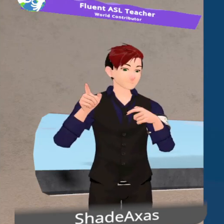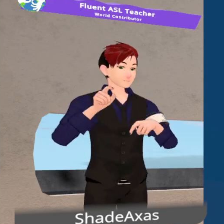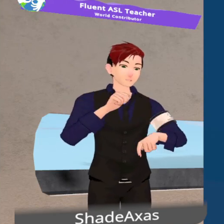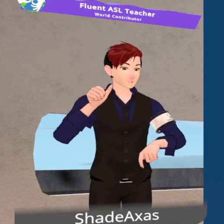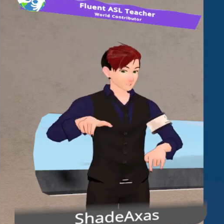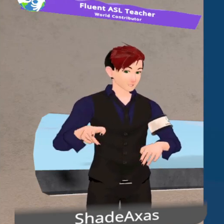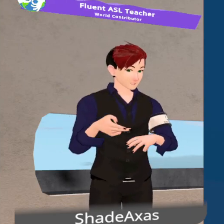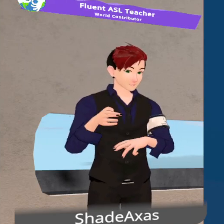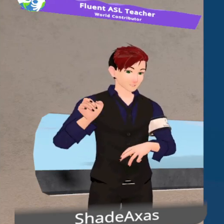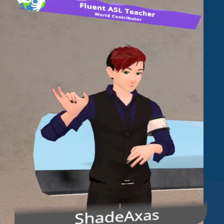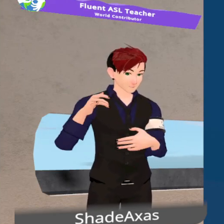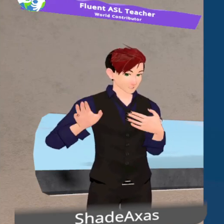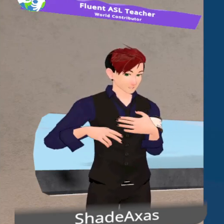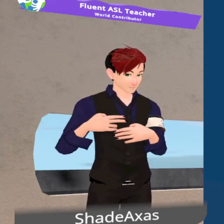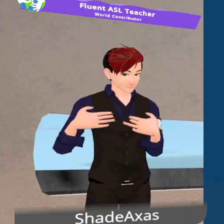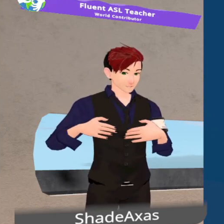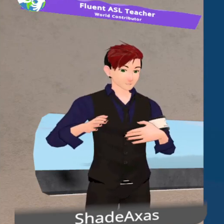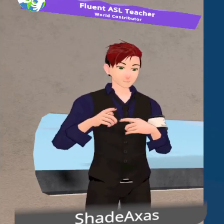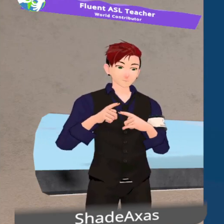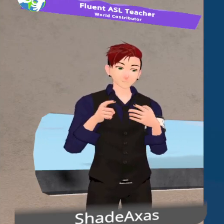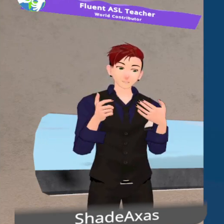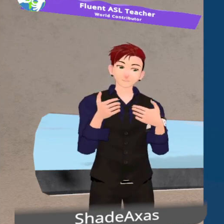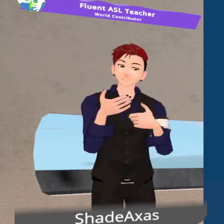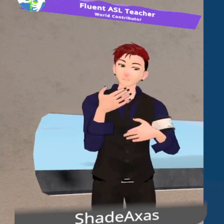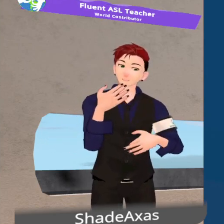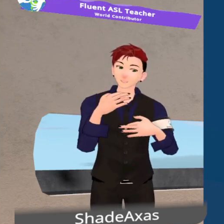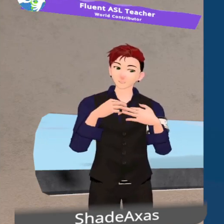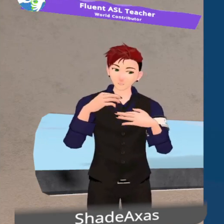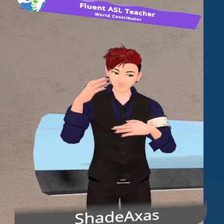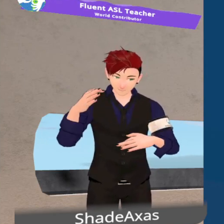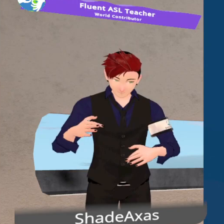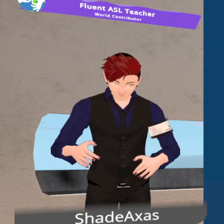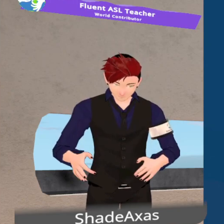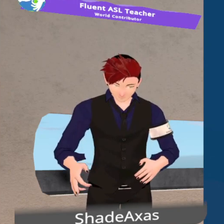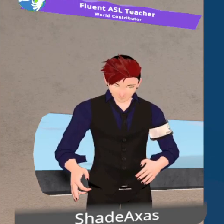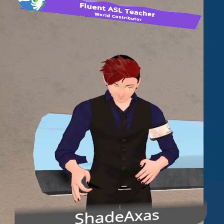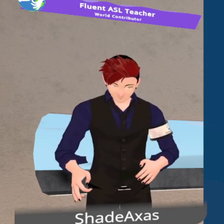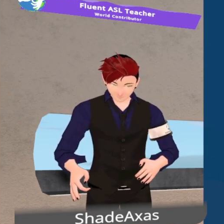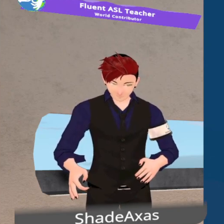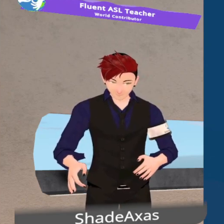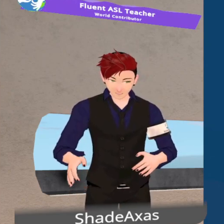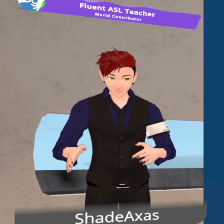But you don't have to use that kind of avatar. Just make sure it's good or better.